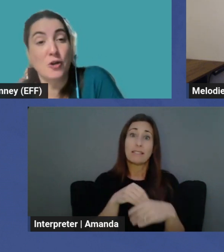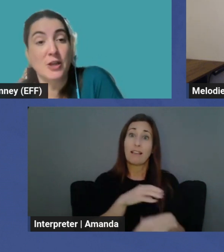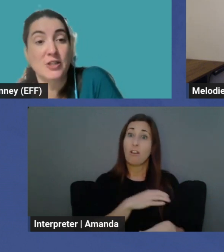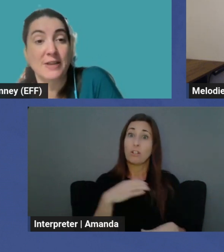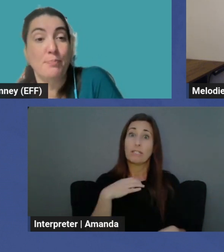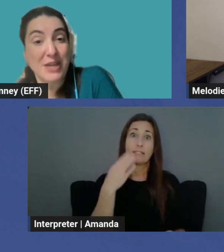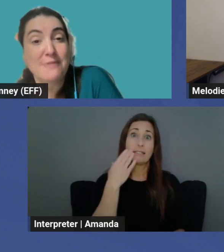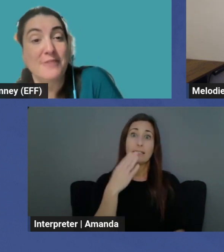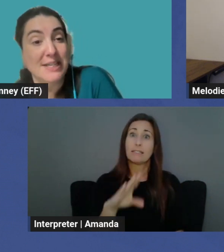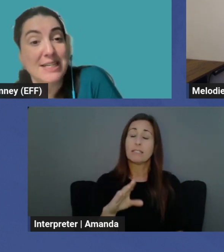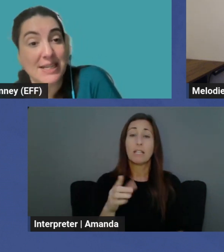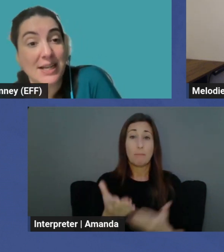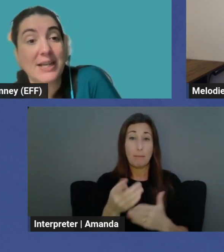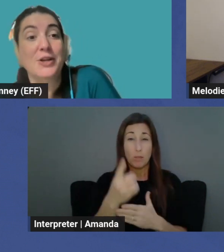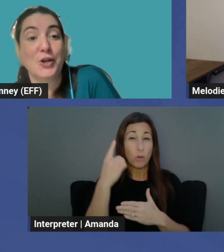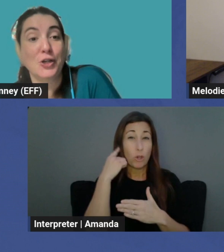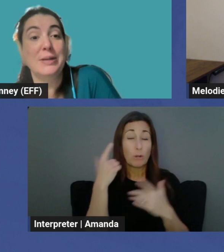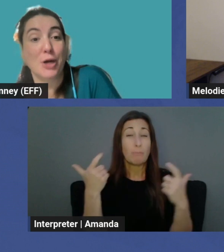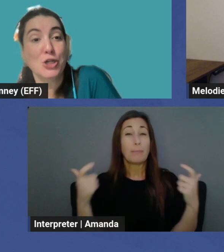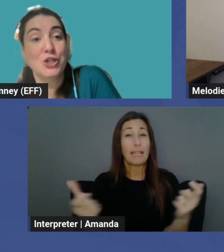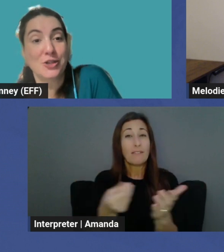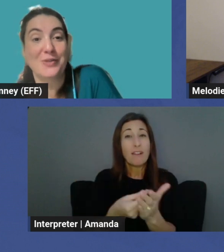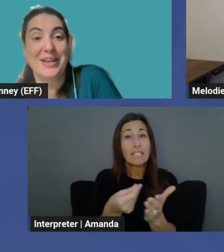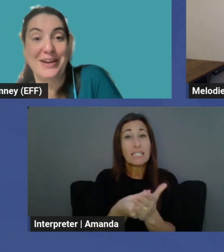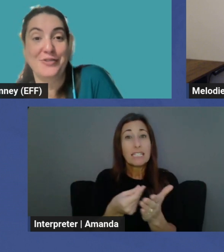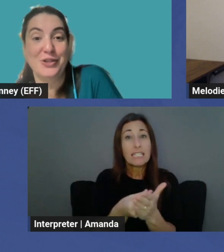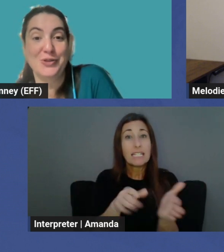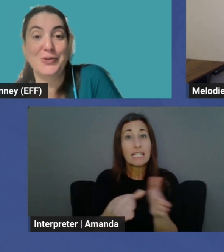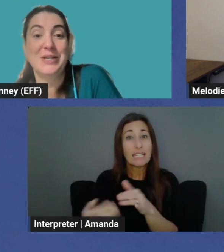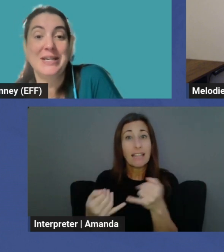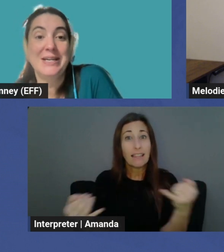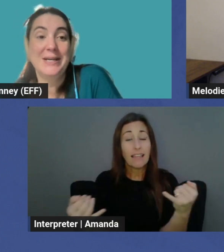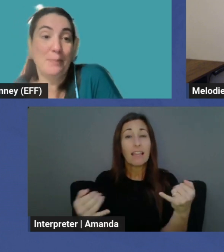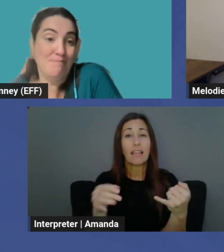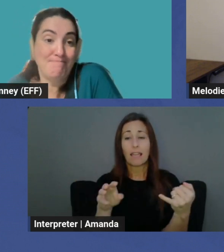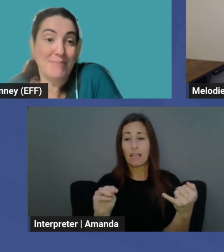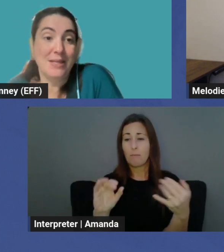have heard there's a big funding deadline early March that we have to